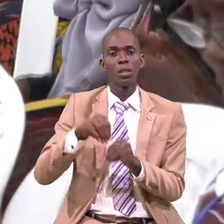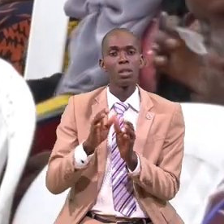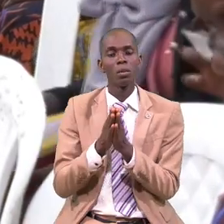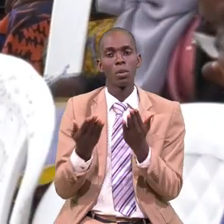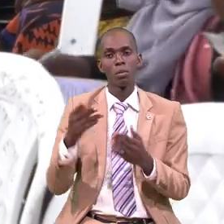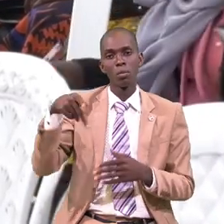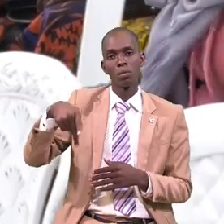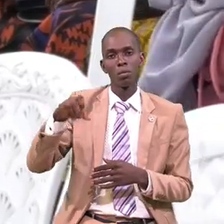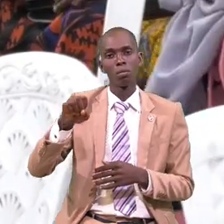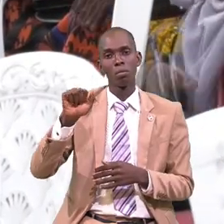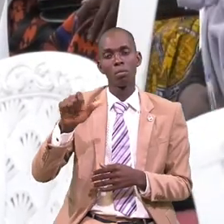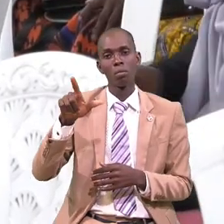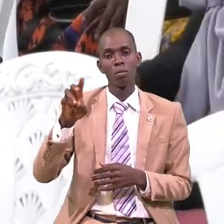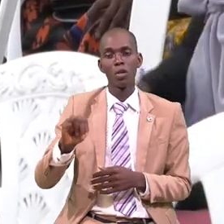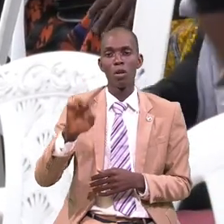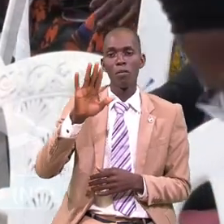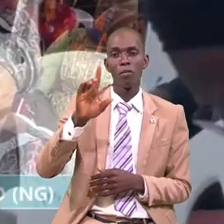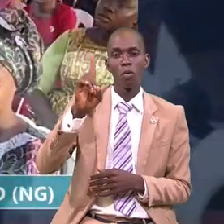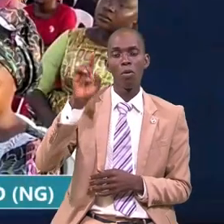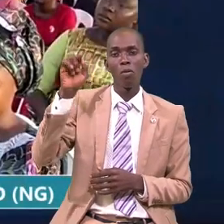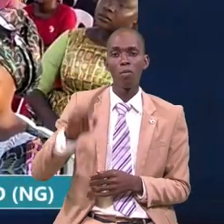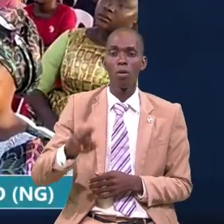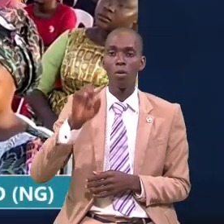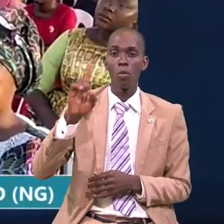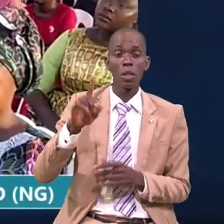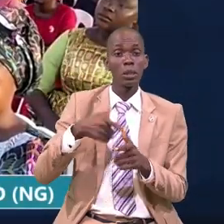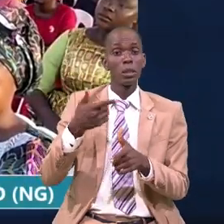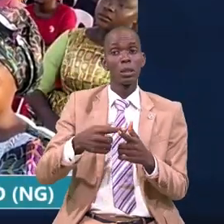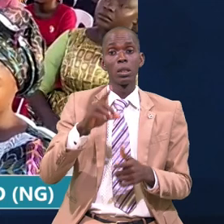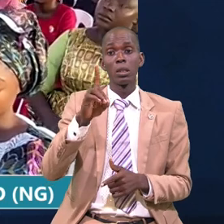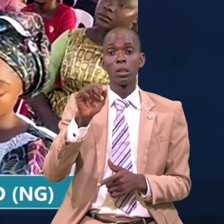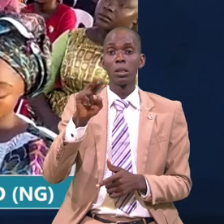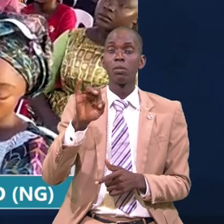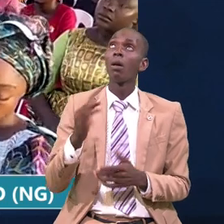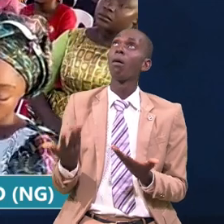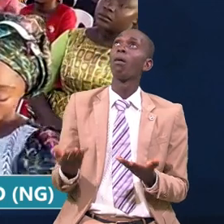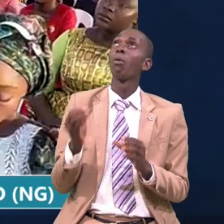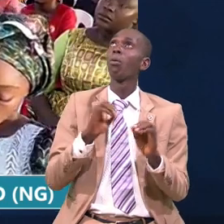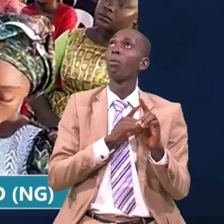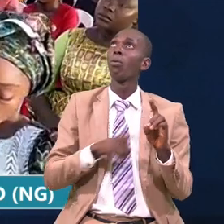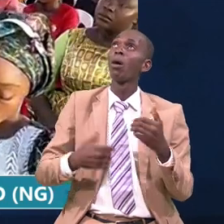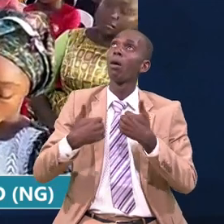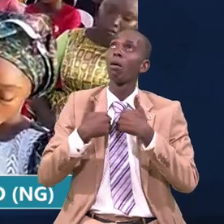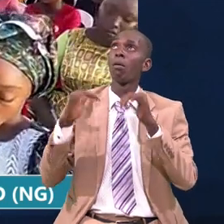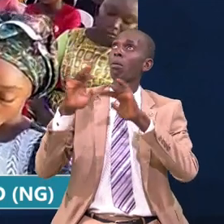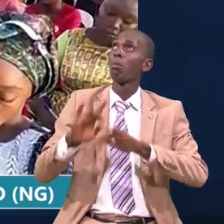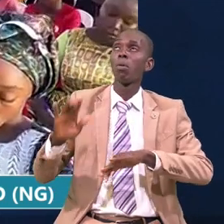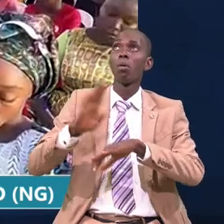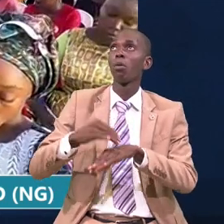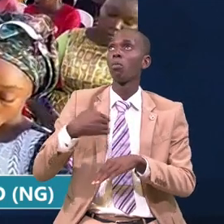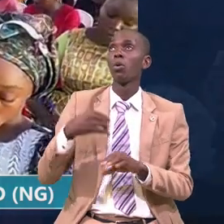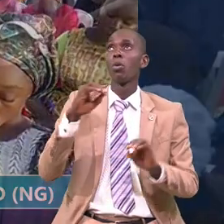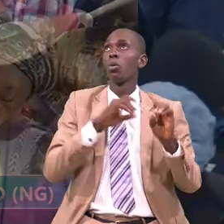1, "Have mercy upon me, O God, according to thy loving